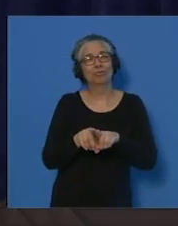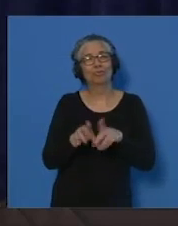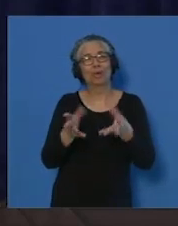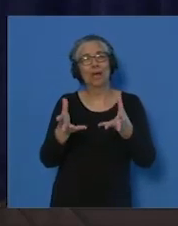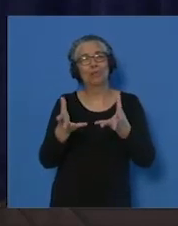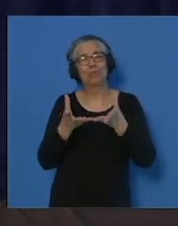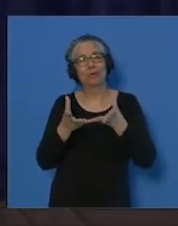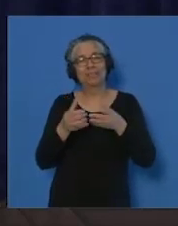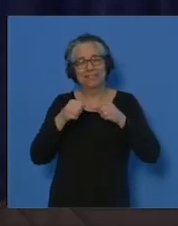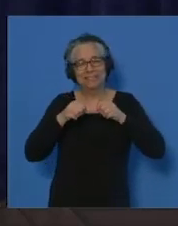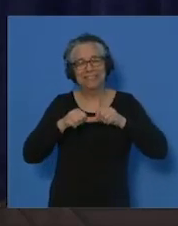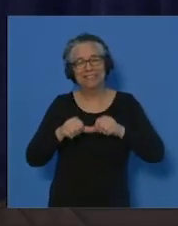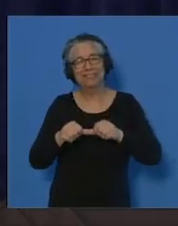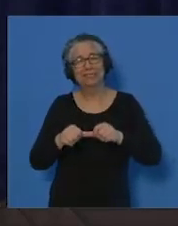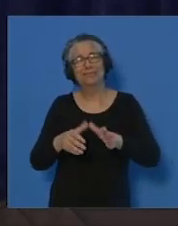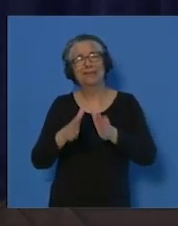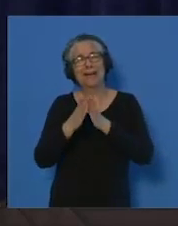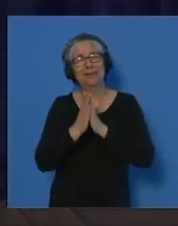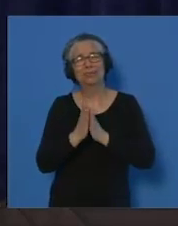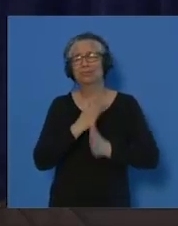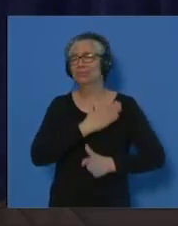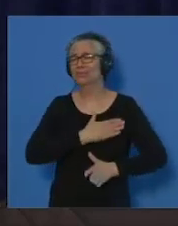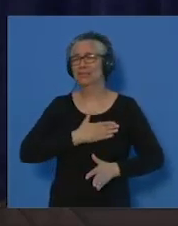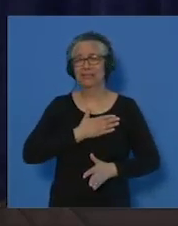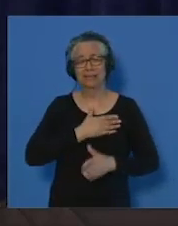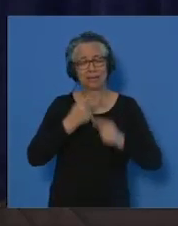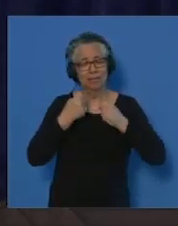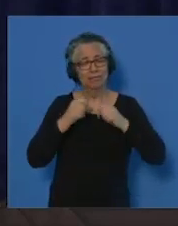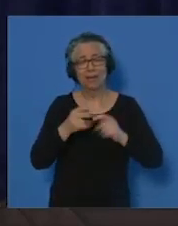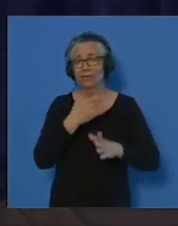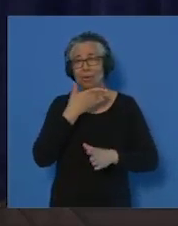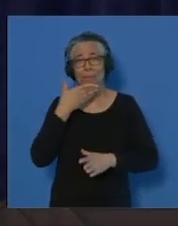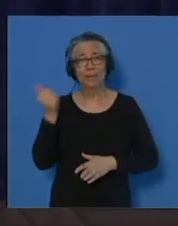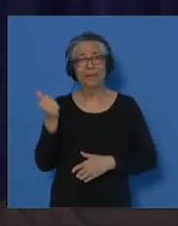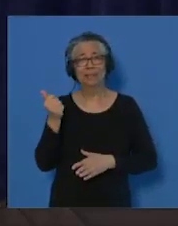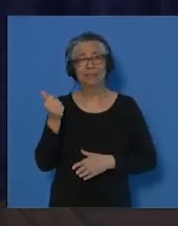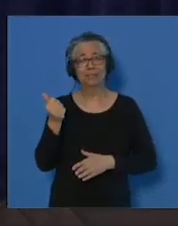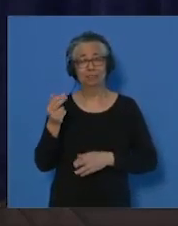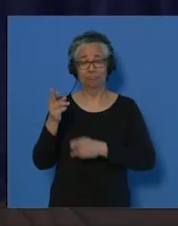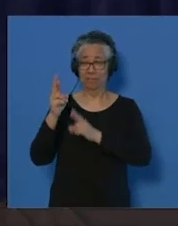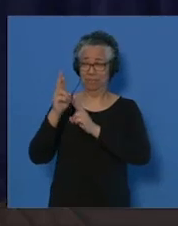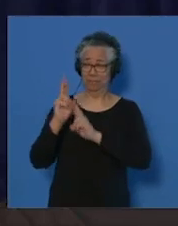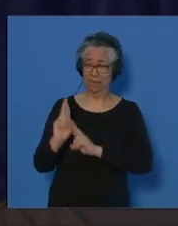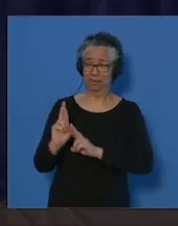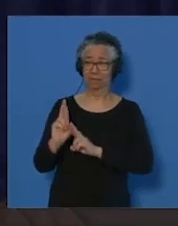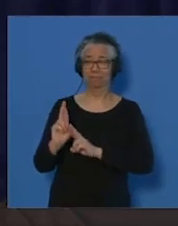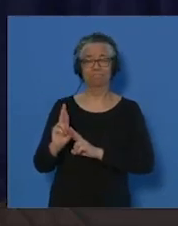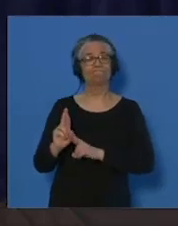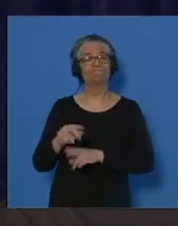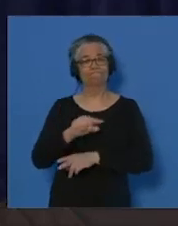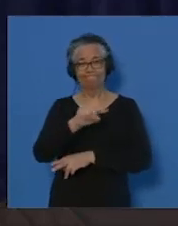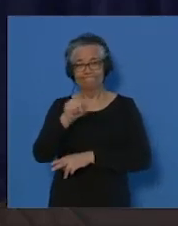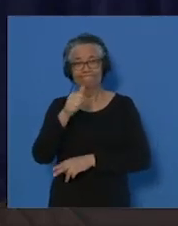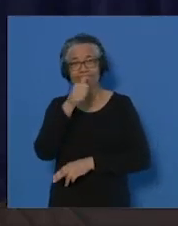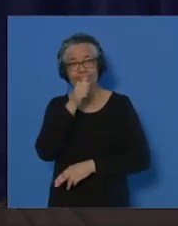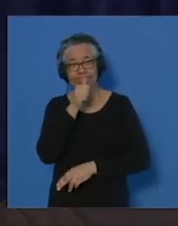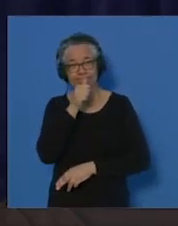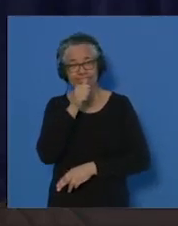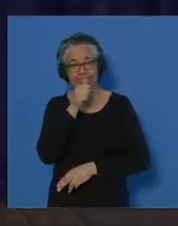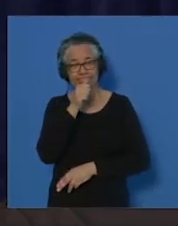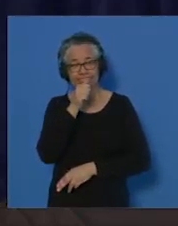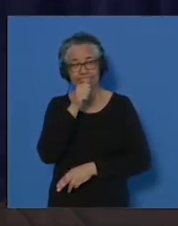continue to ask all of us to try our best to respect others' privacy.